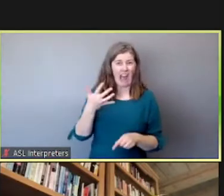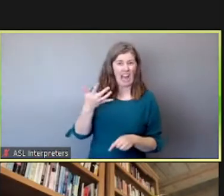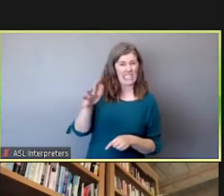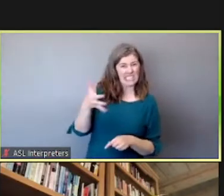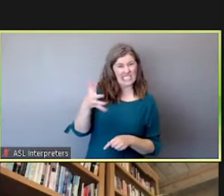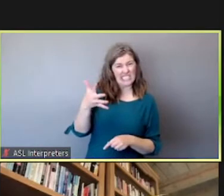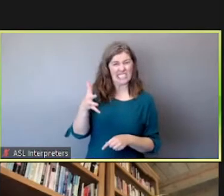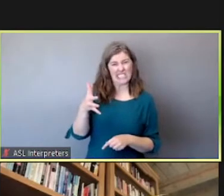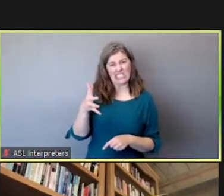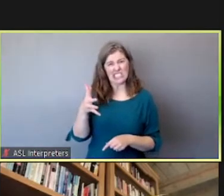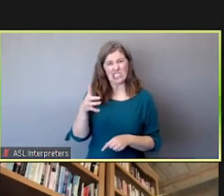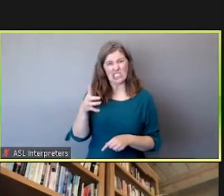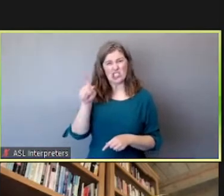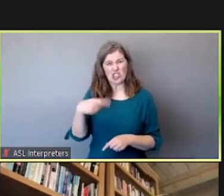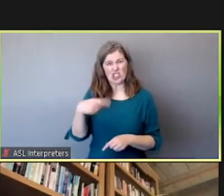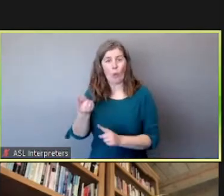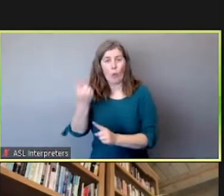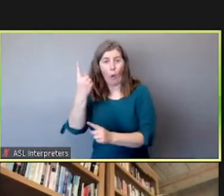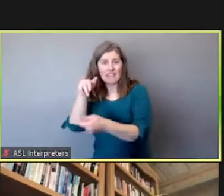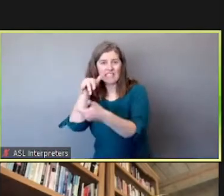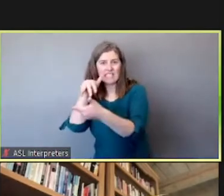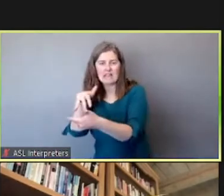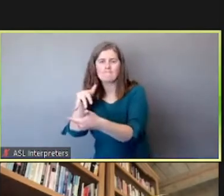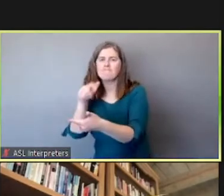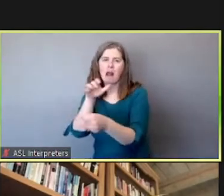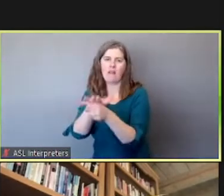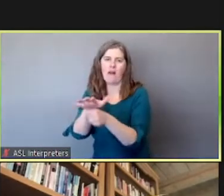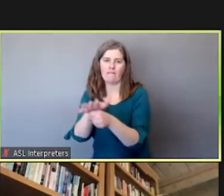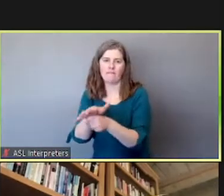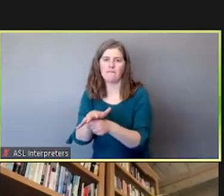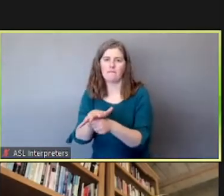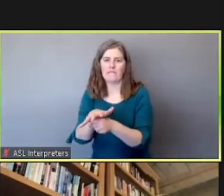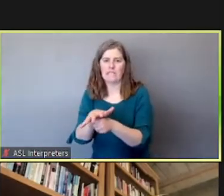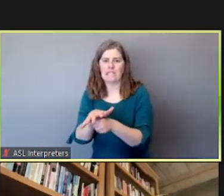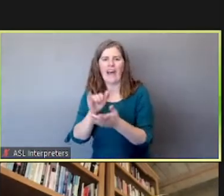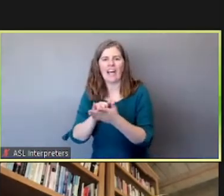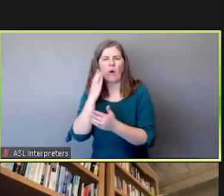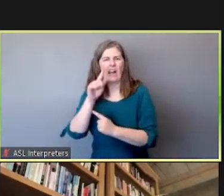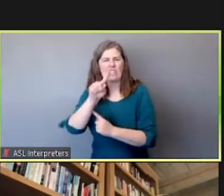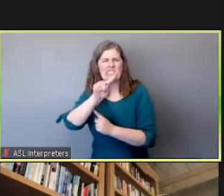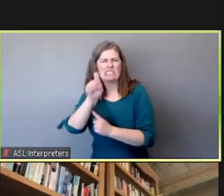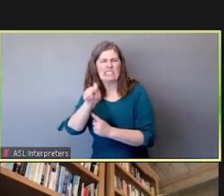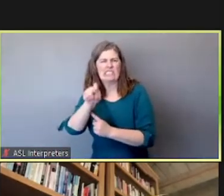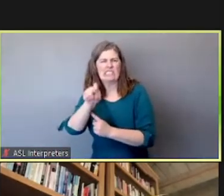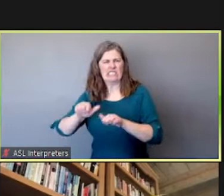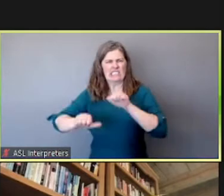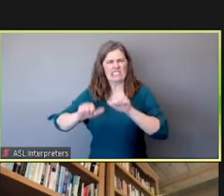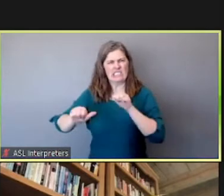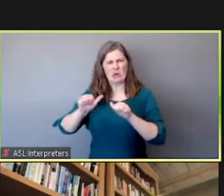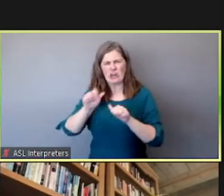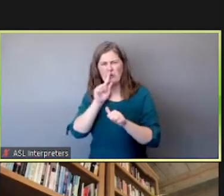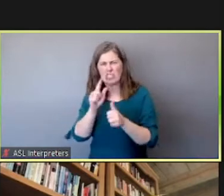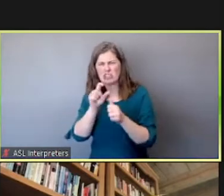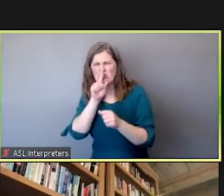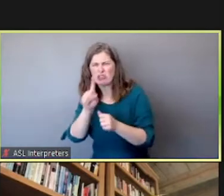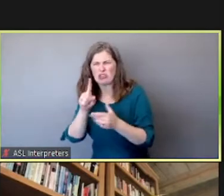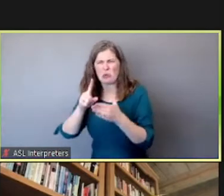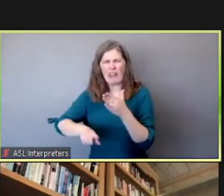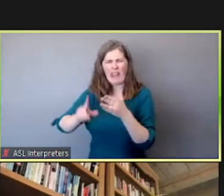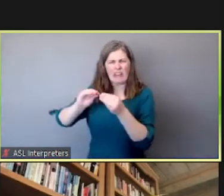on just one study, which isn't enough. The question marks are places where we're not really confident in any of the